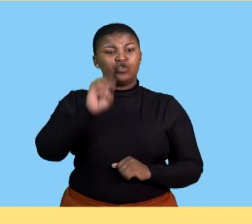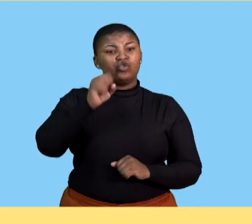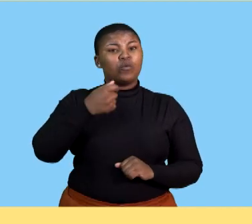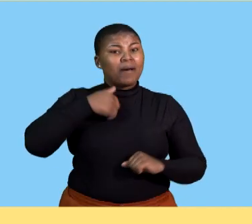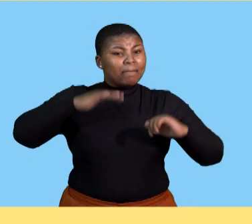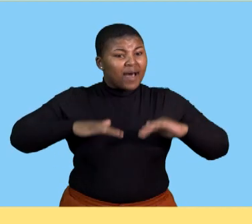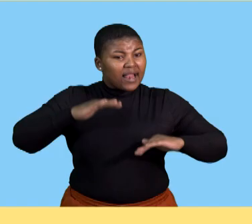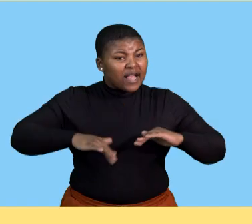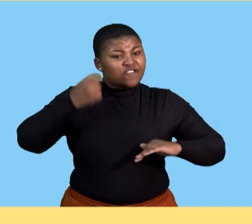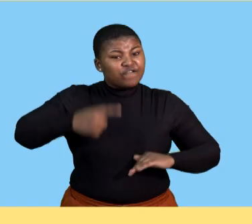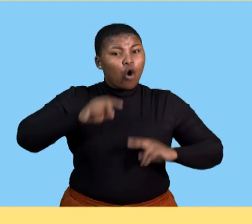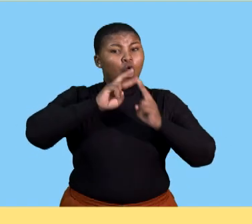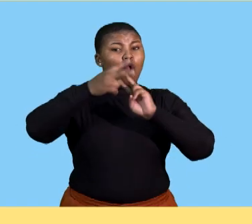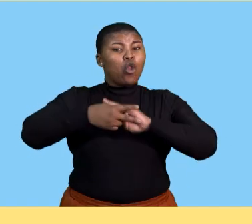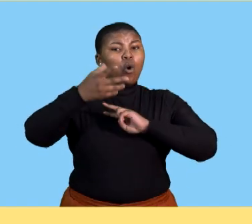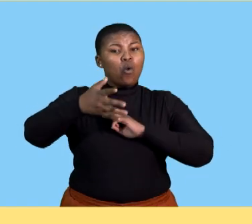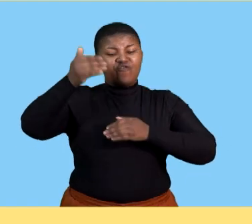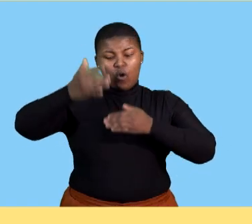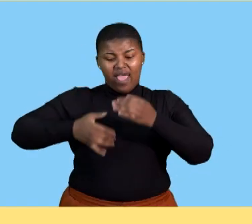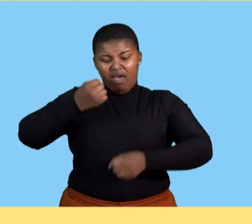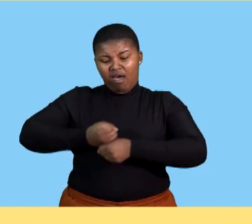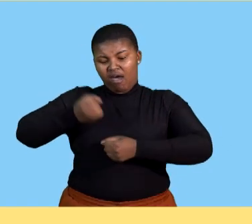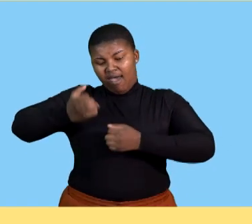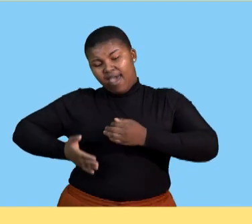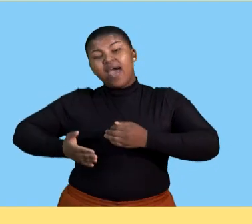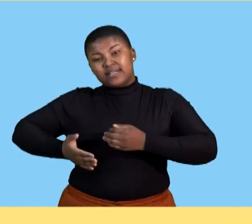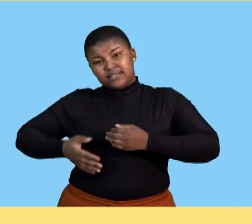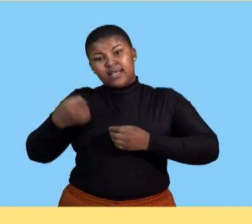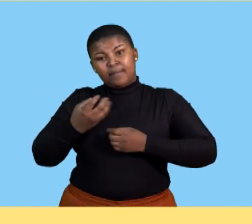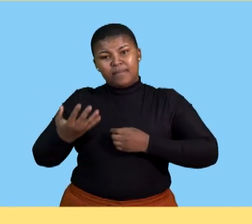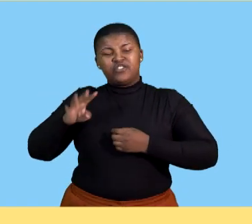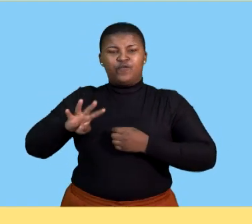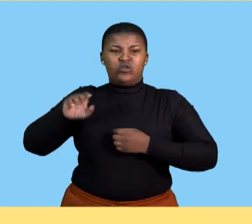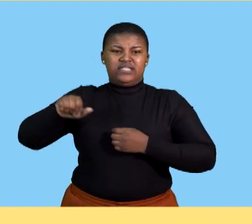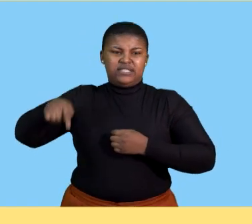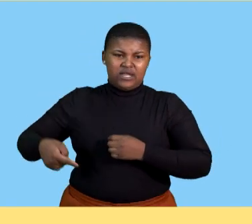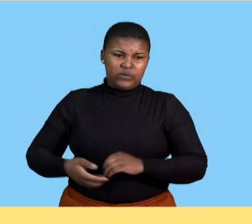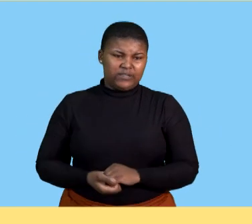So my balance on the loan at the end of the year is